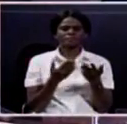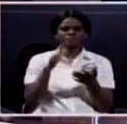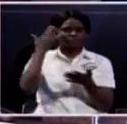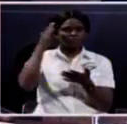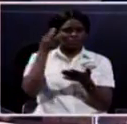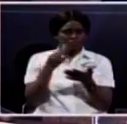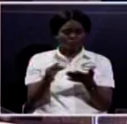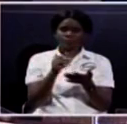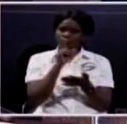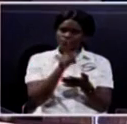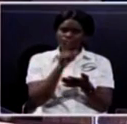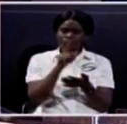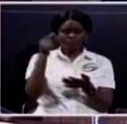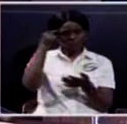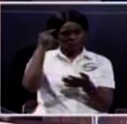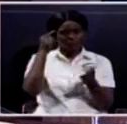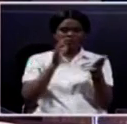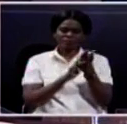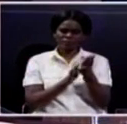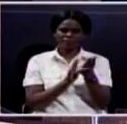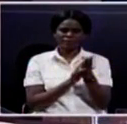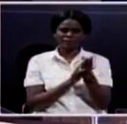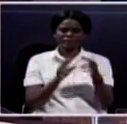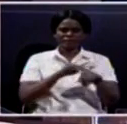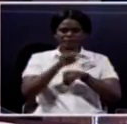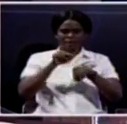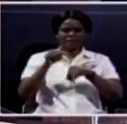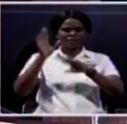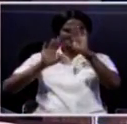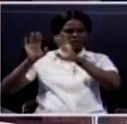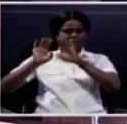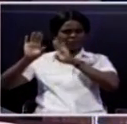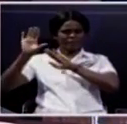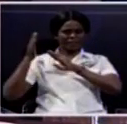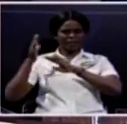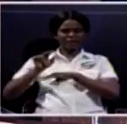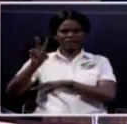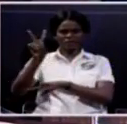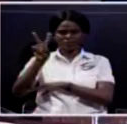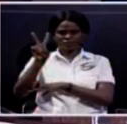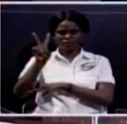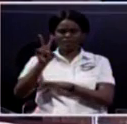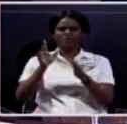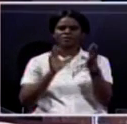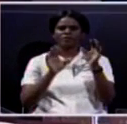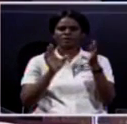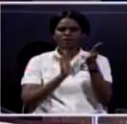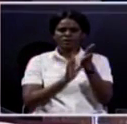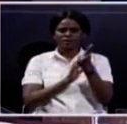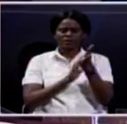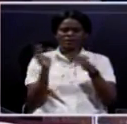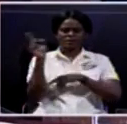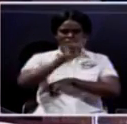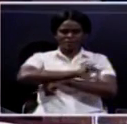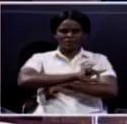before, down this route before. Yeah. Where you're taking the nation is probably back to UNIP days, where everyone accesses education, but